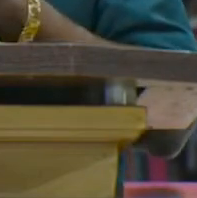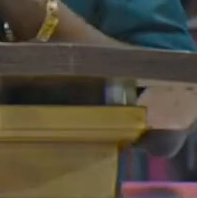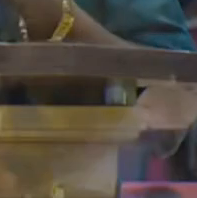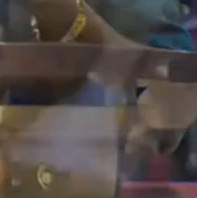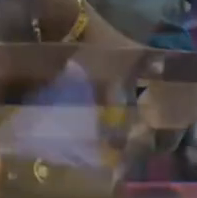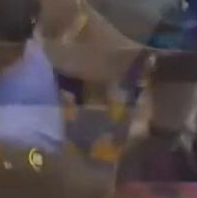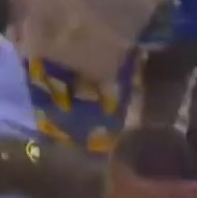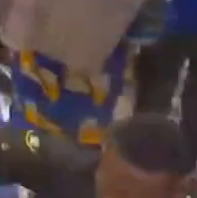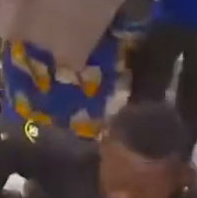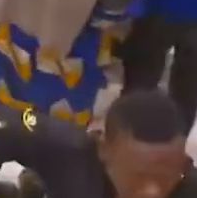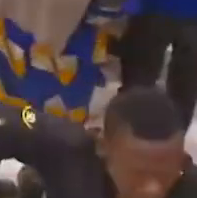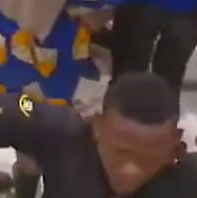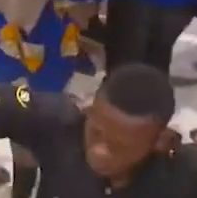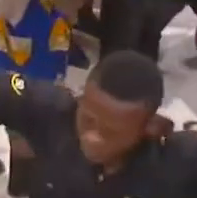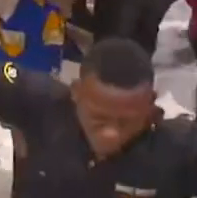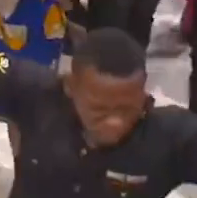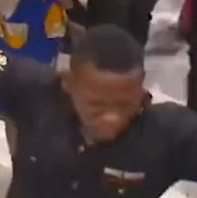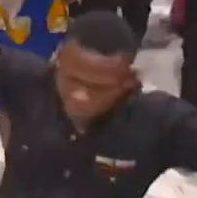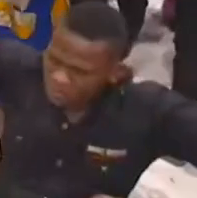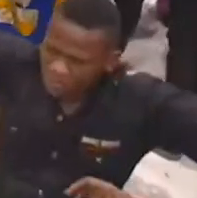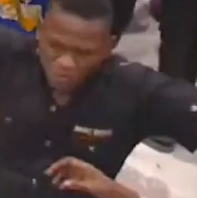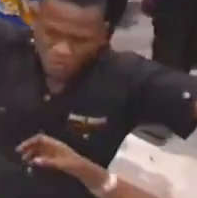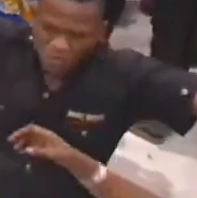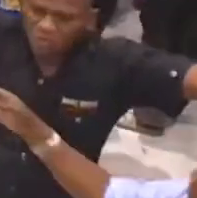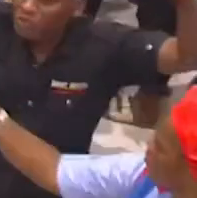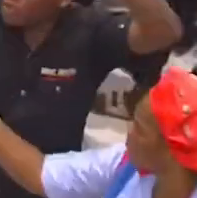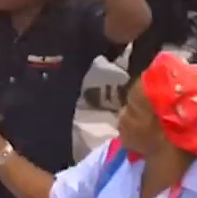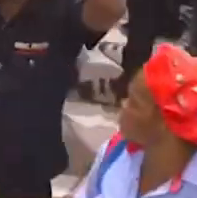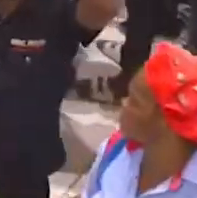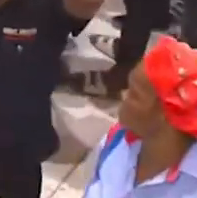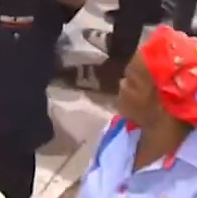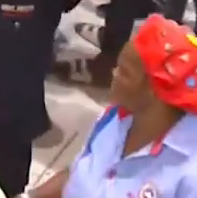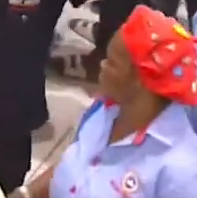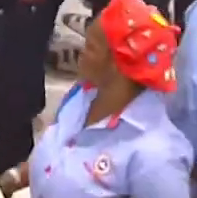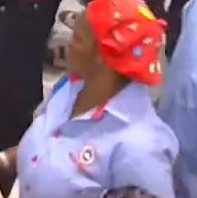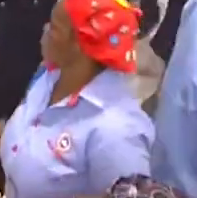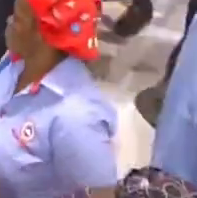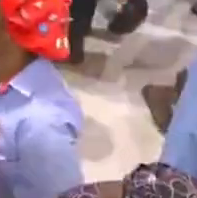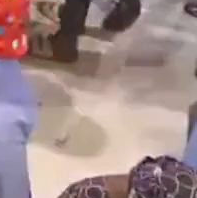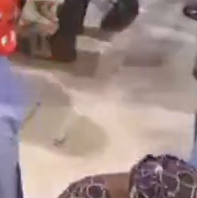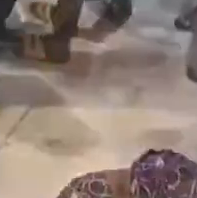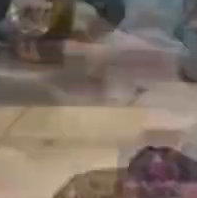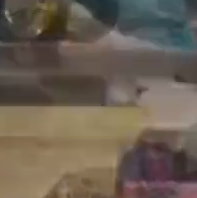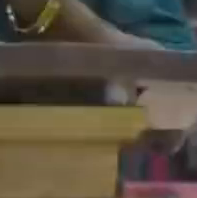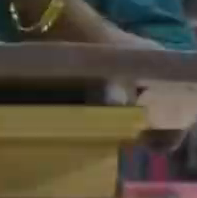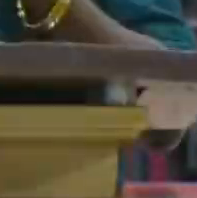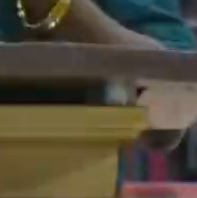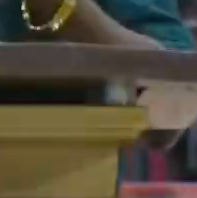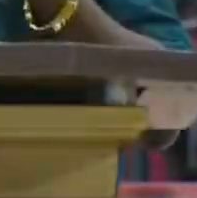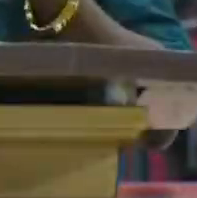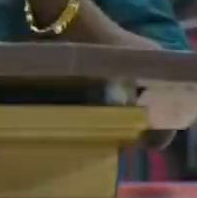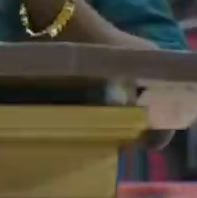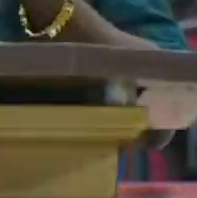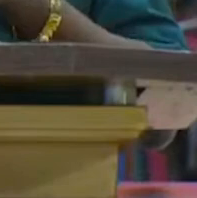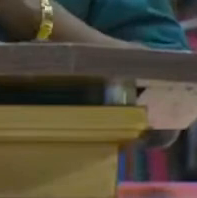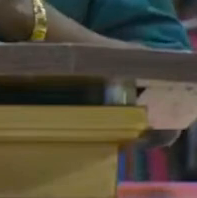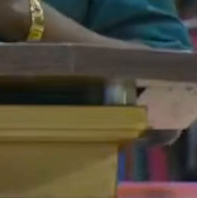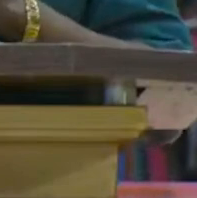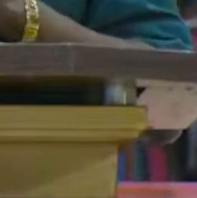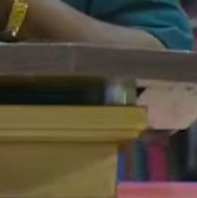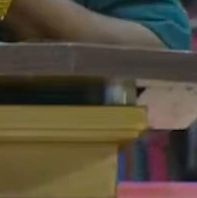I will wait for you for about 3 minutes before we continue.